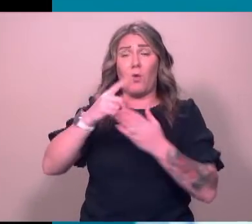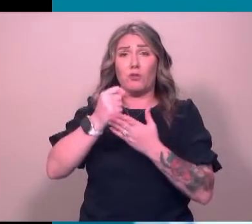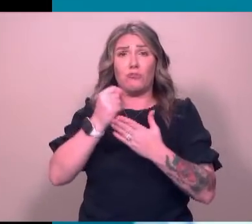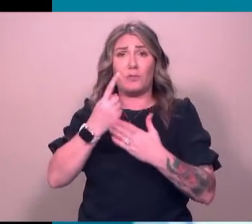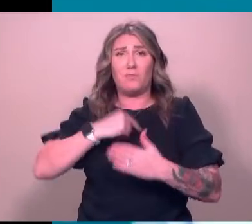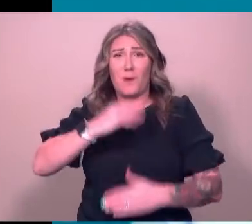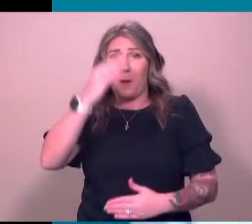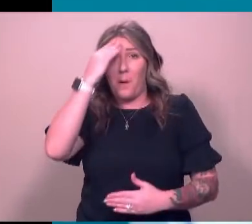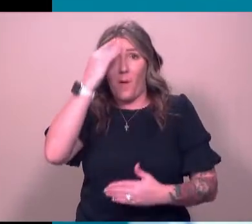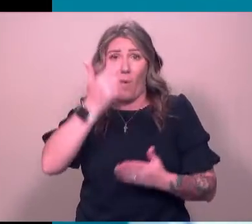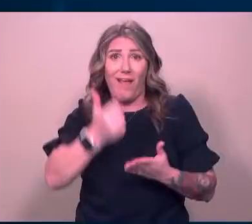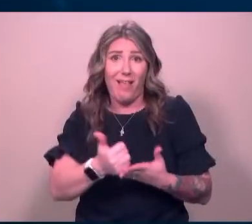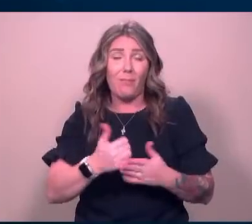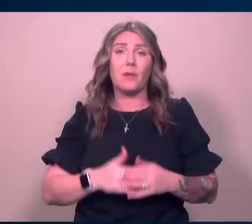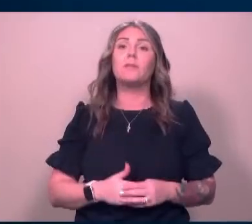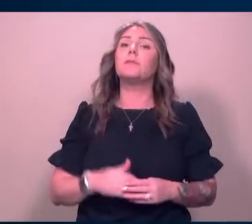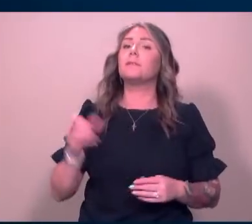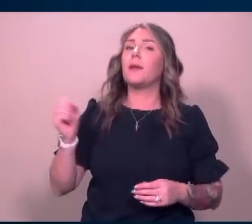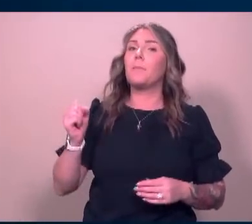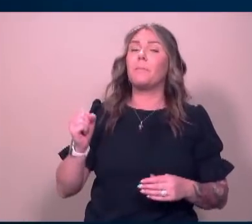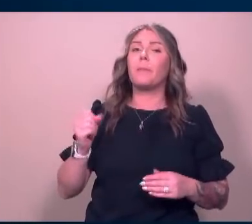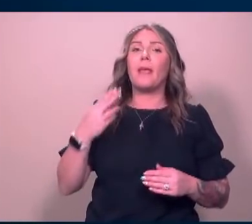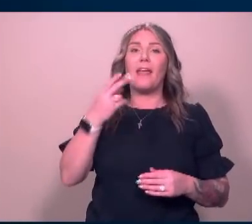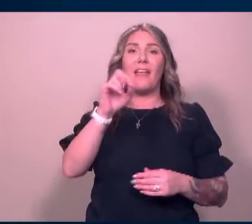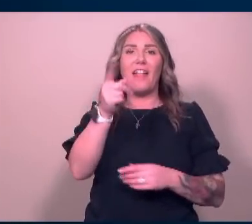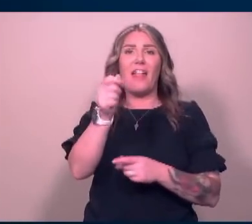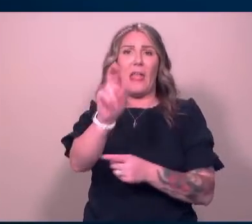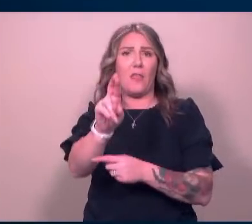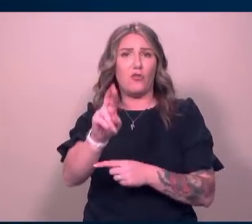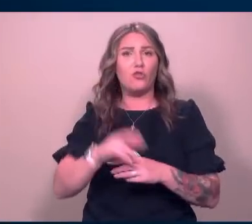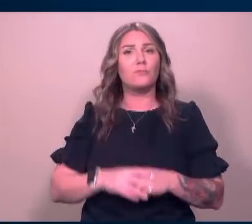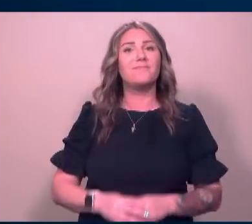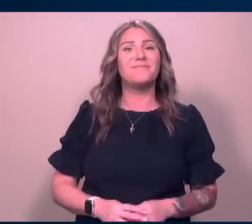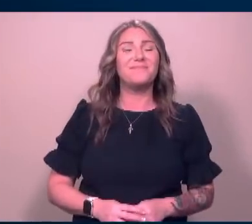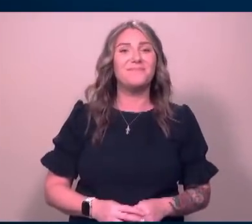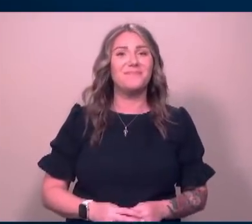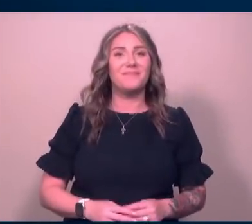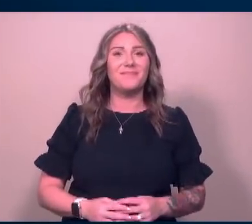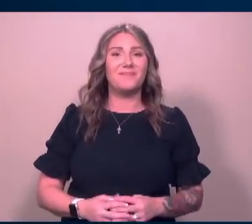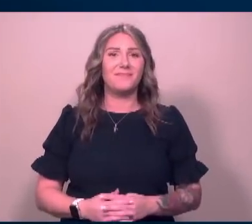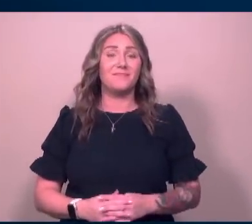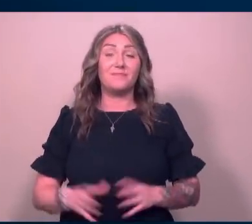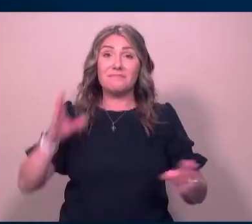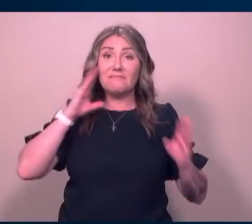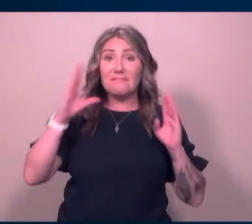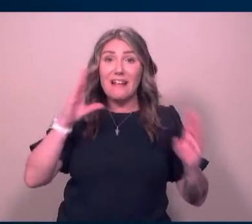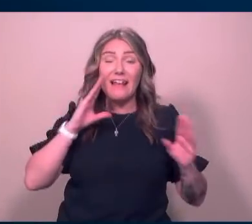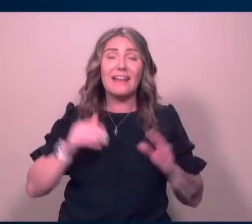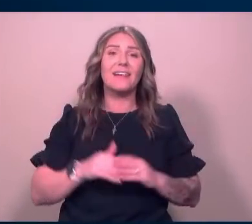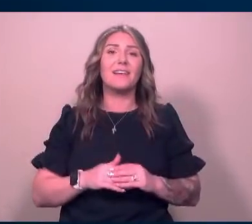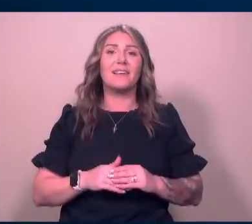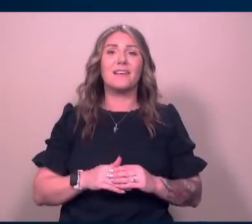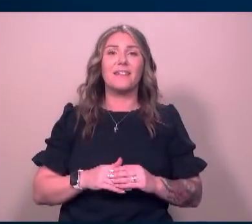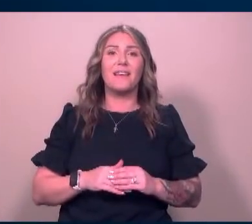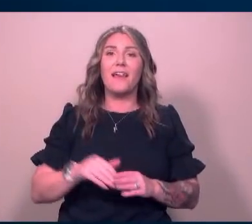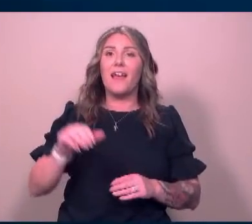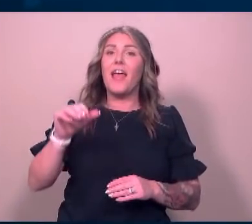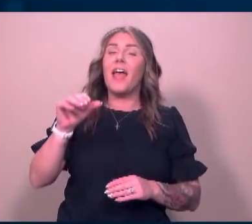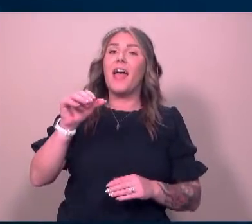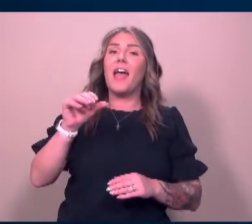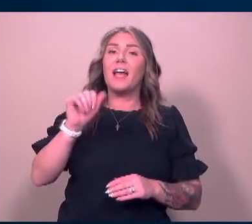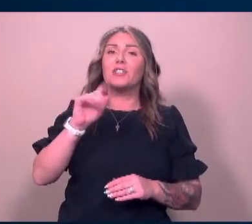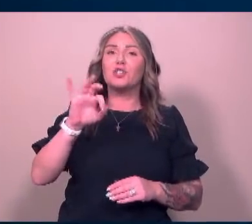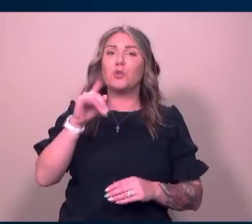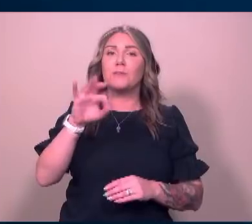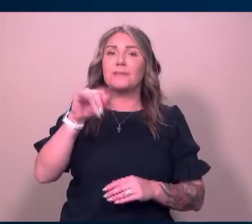how. Yep. Okay, Heather Halling, you had a question for us. Hi, Heather Hollingsworth with the Associated Press. I had heard